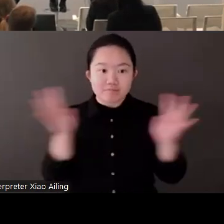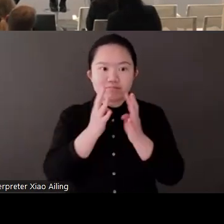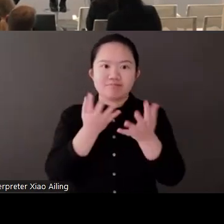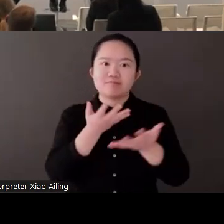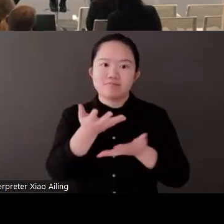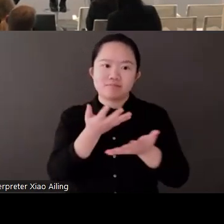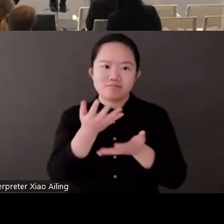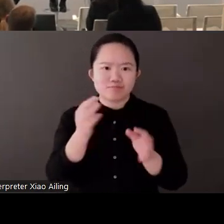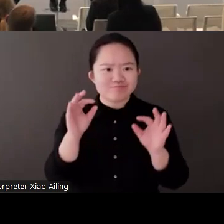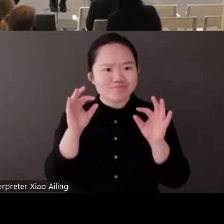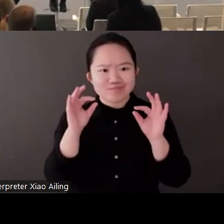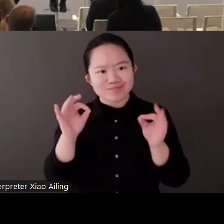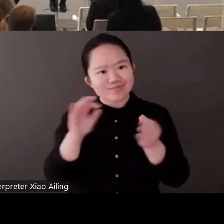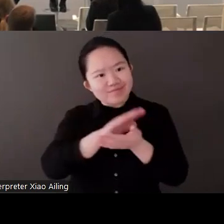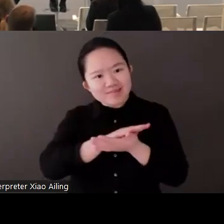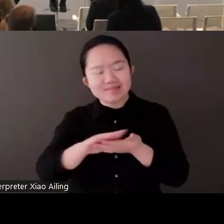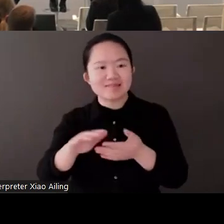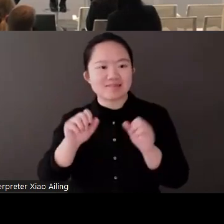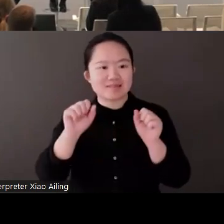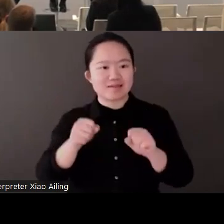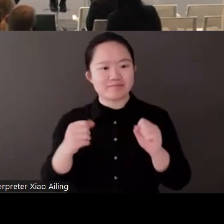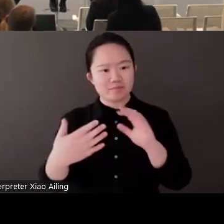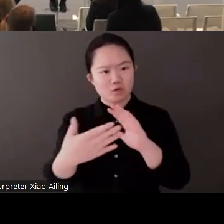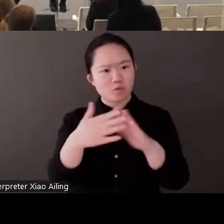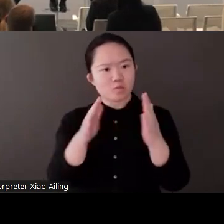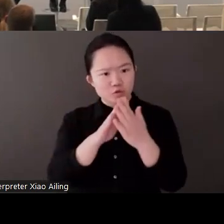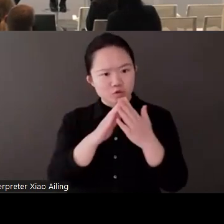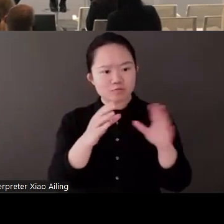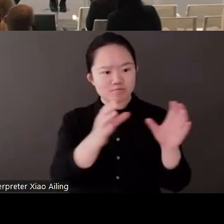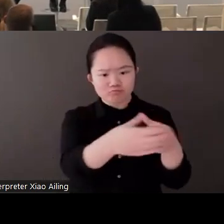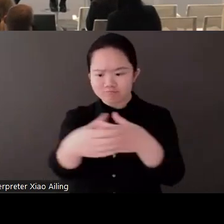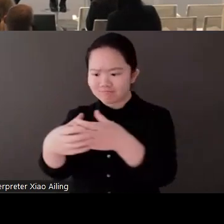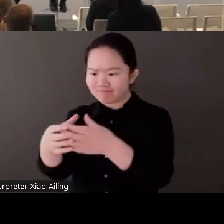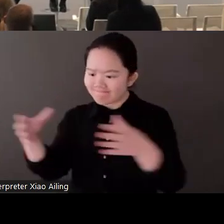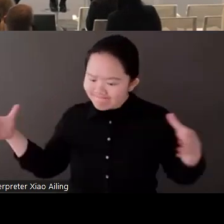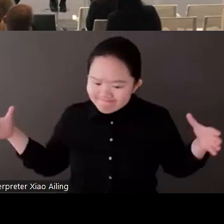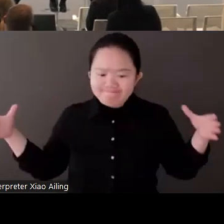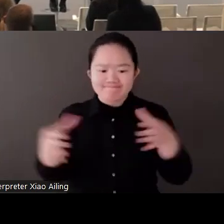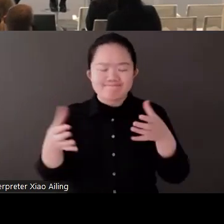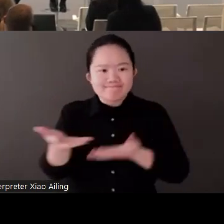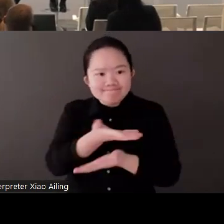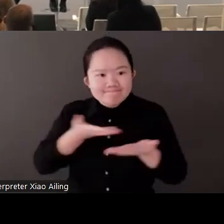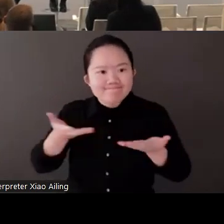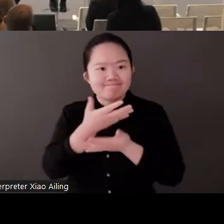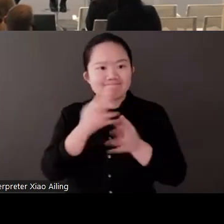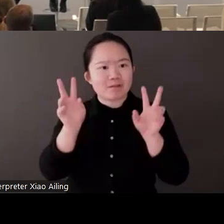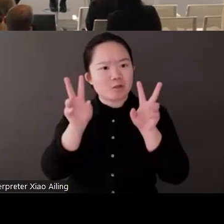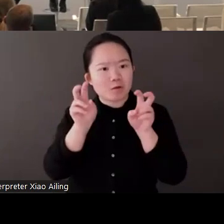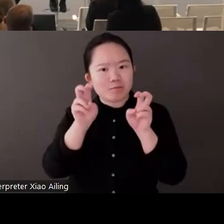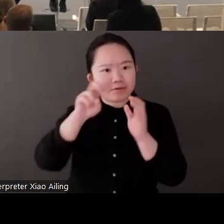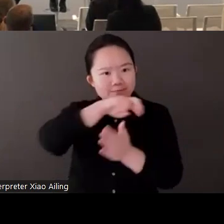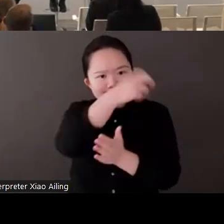nice to get the community together to discuss over a topic. And I know that there are,